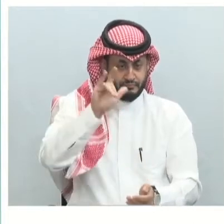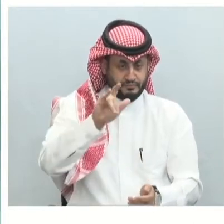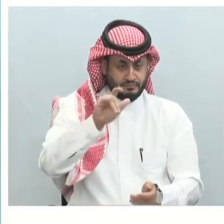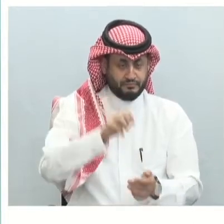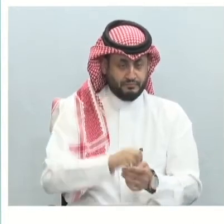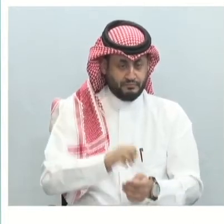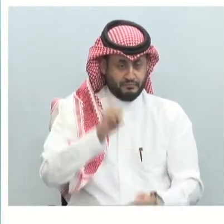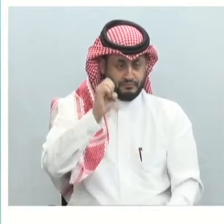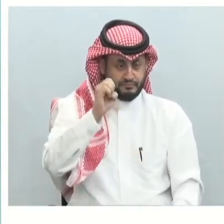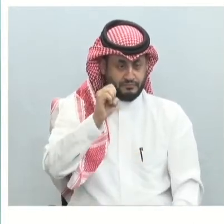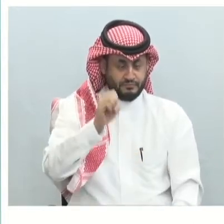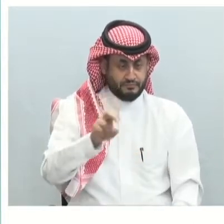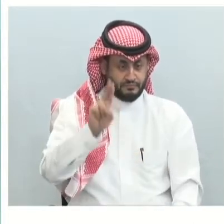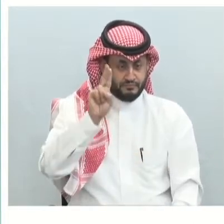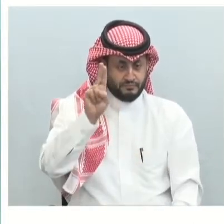your,